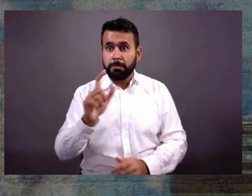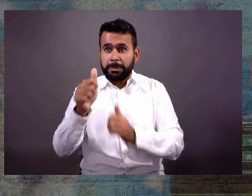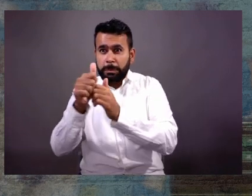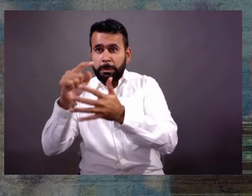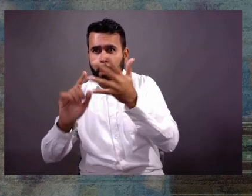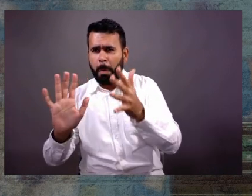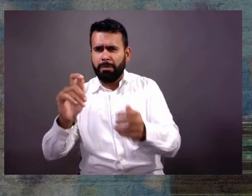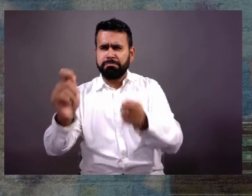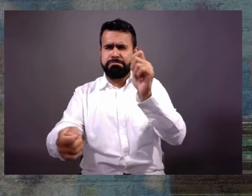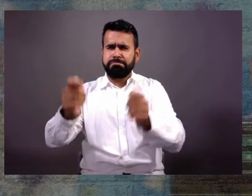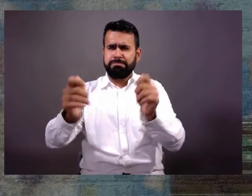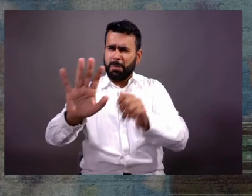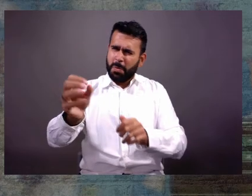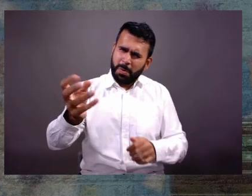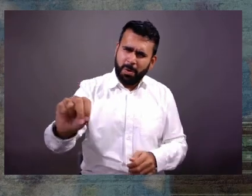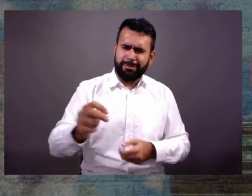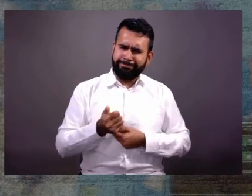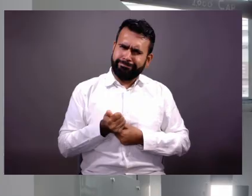you've learned or your own moves.